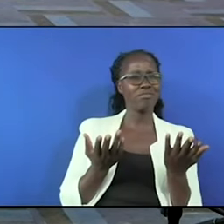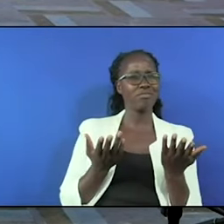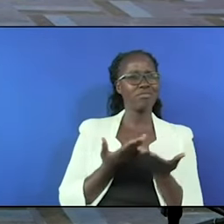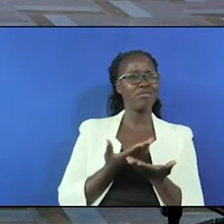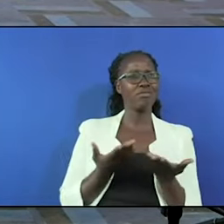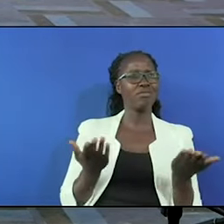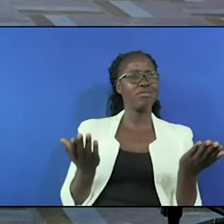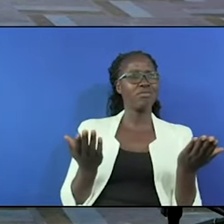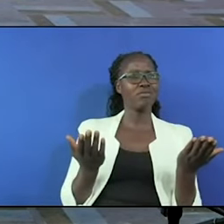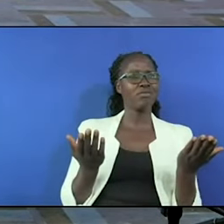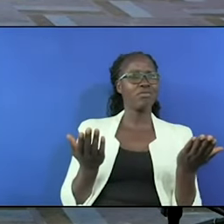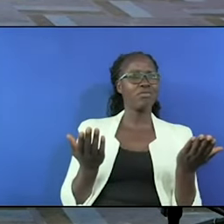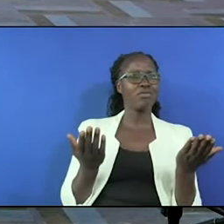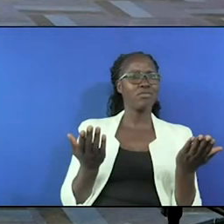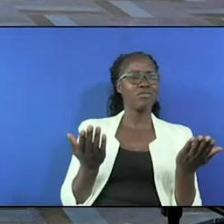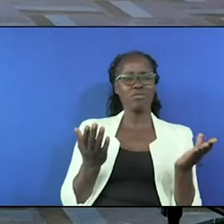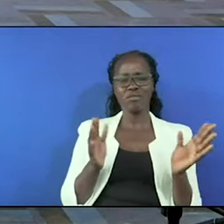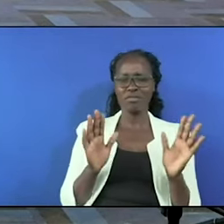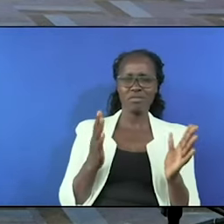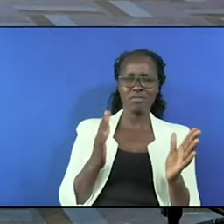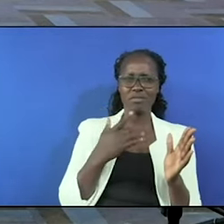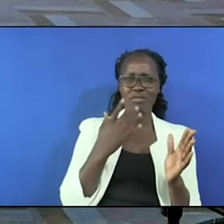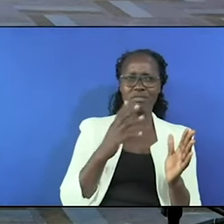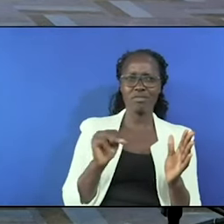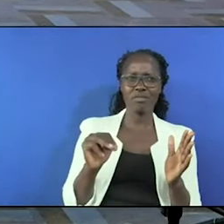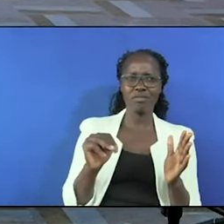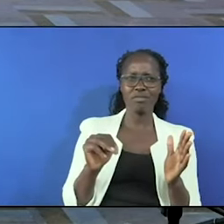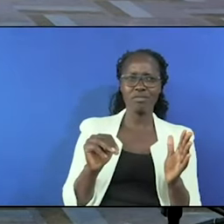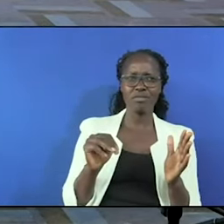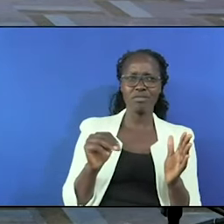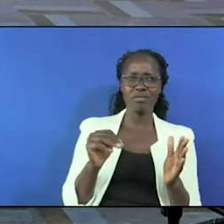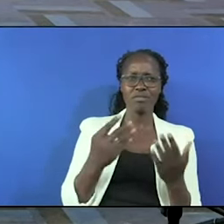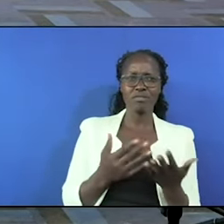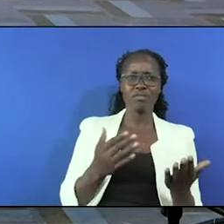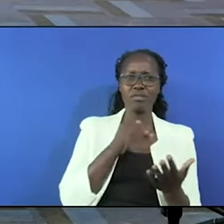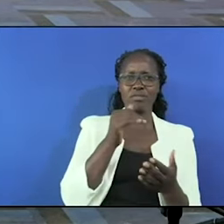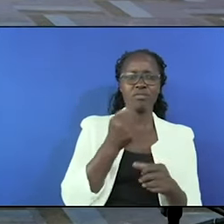Dr. Marundu, I don't think we should tell people things that we don't do.